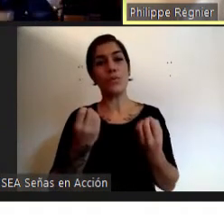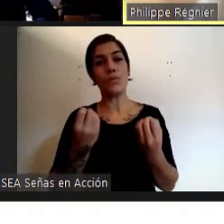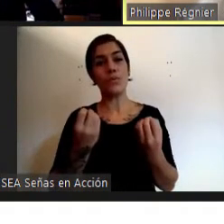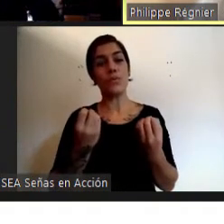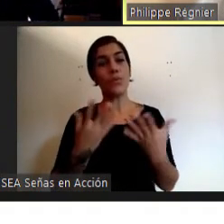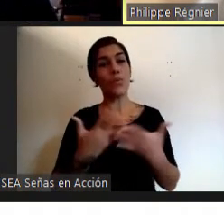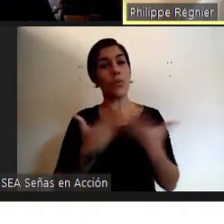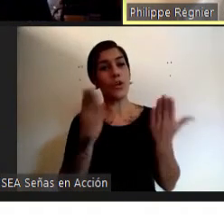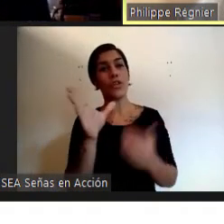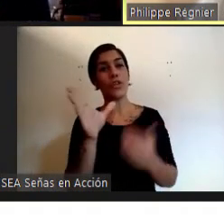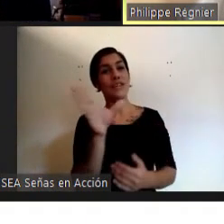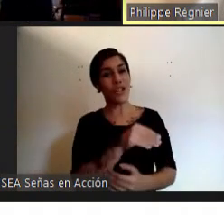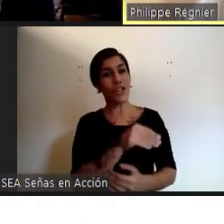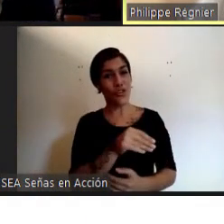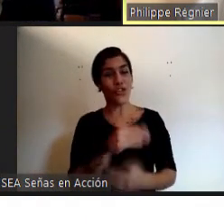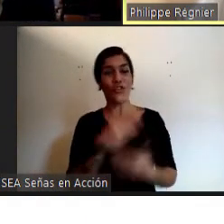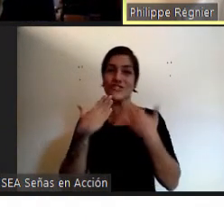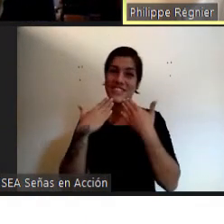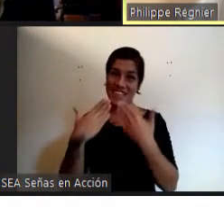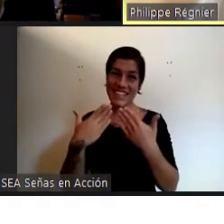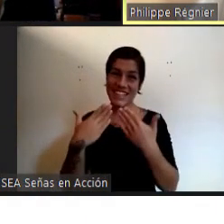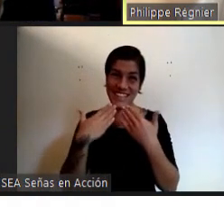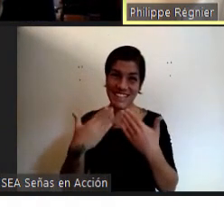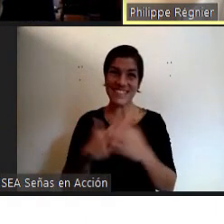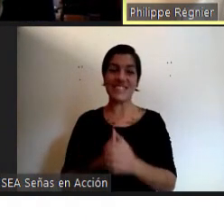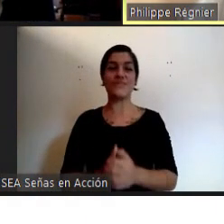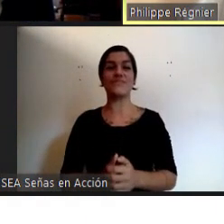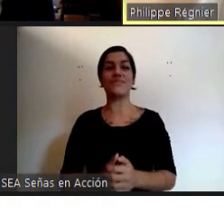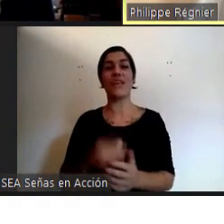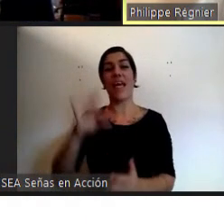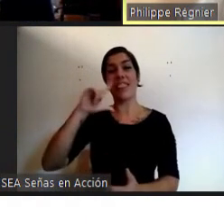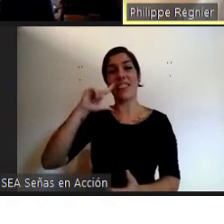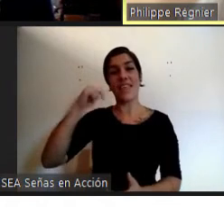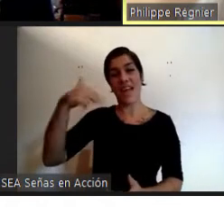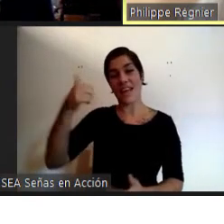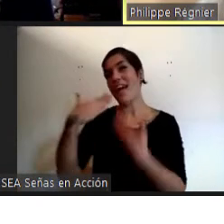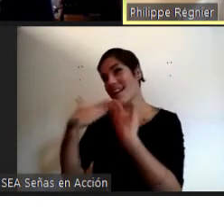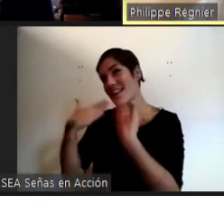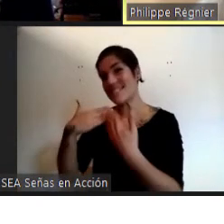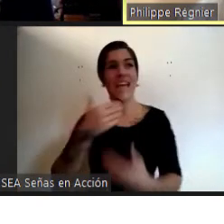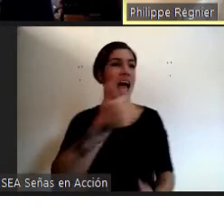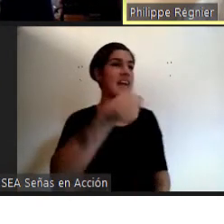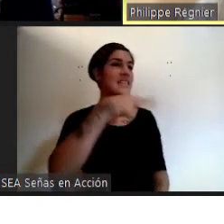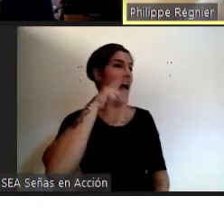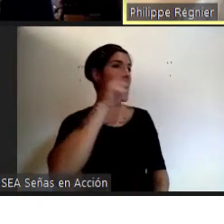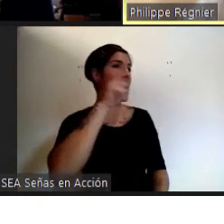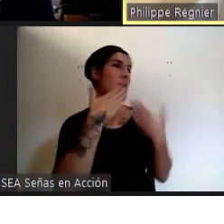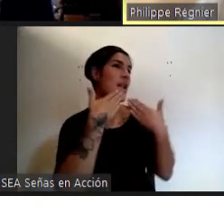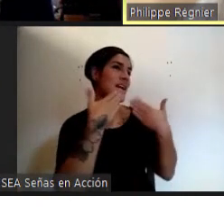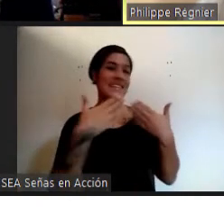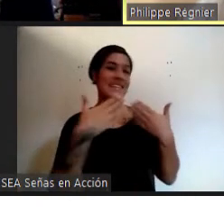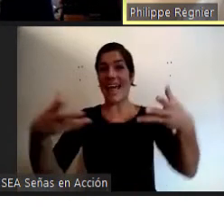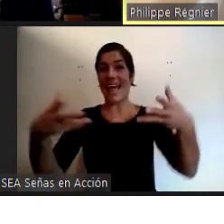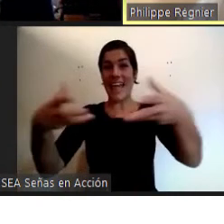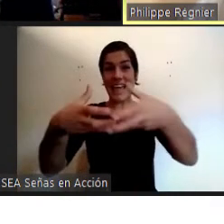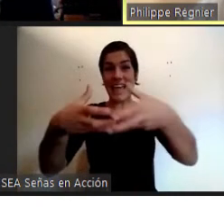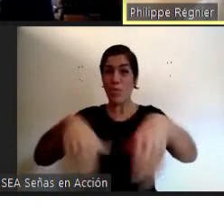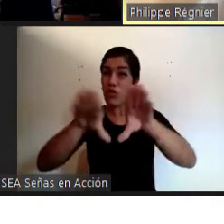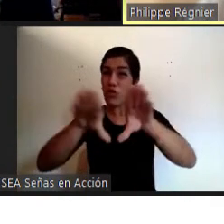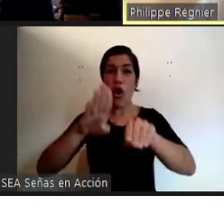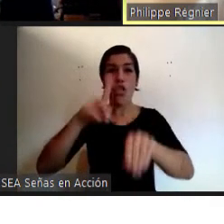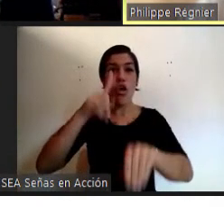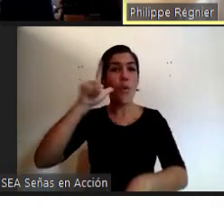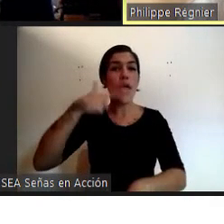Good morning to all of you. Thank you. Thank you, Diana. Thank you, Aníbal. I'd like to thank the entire team